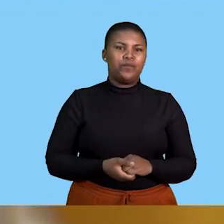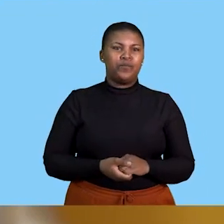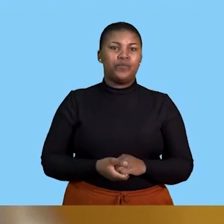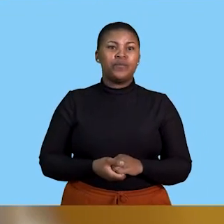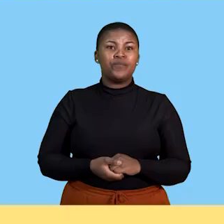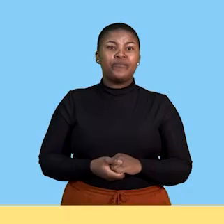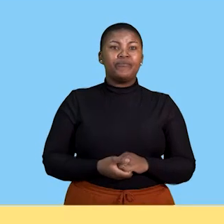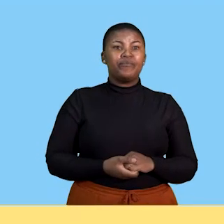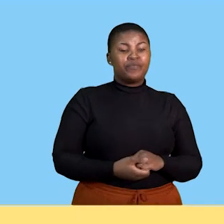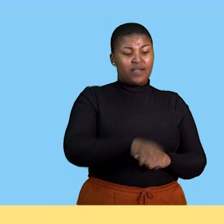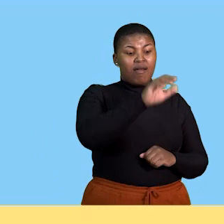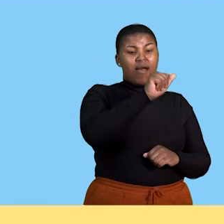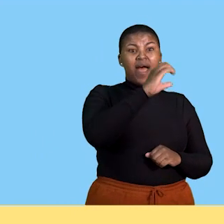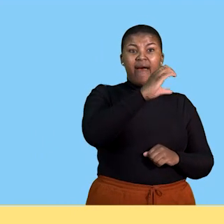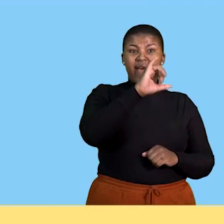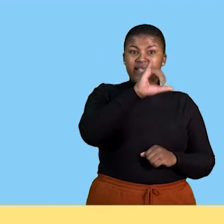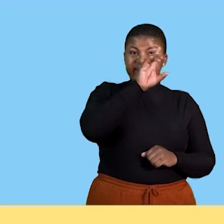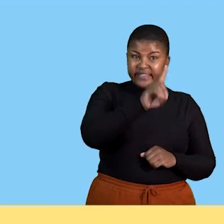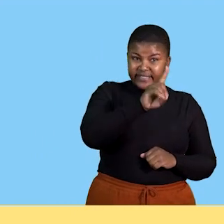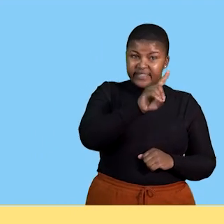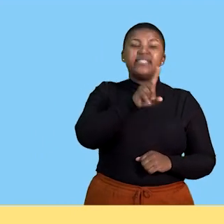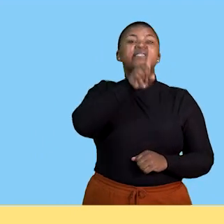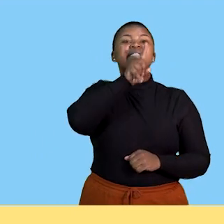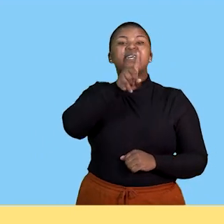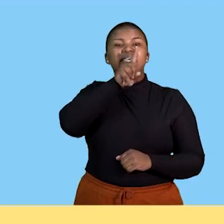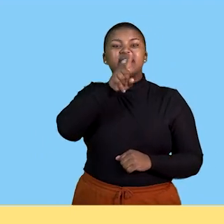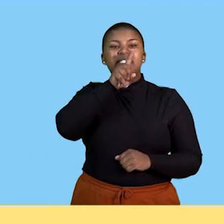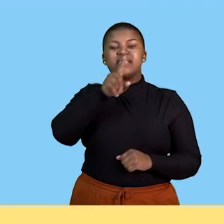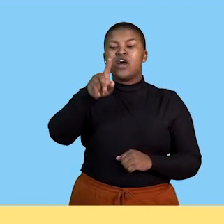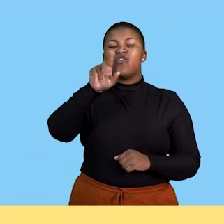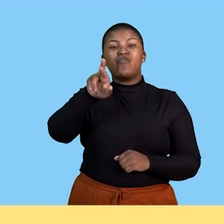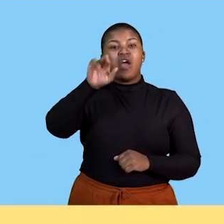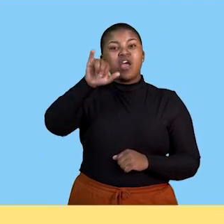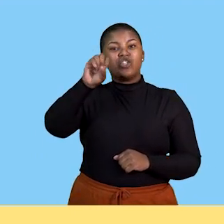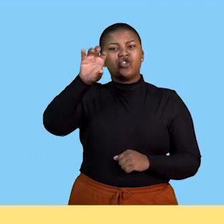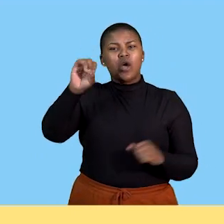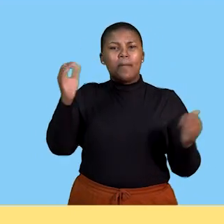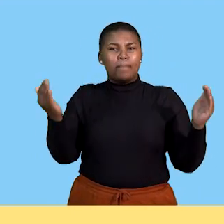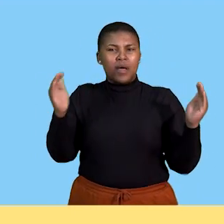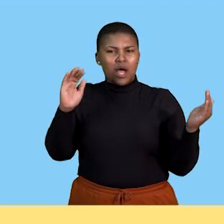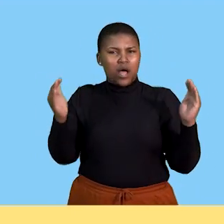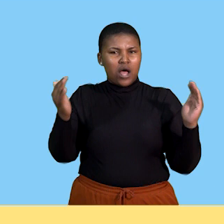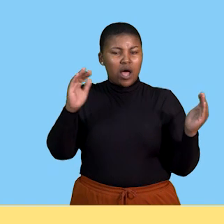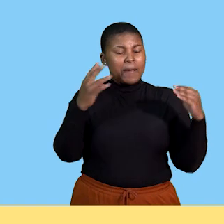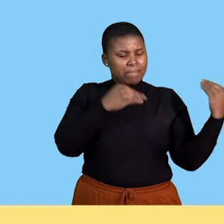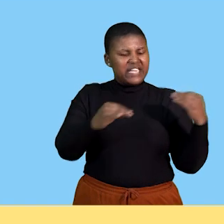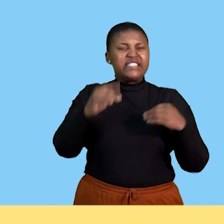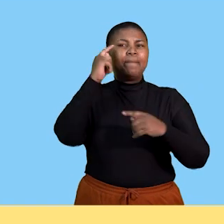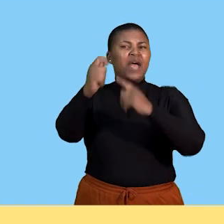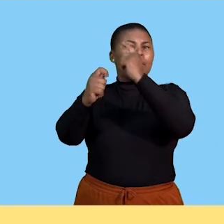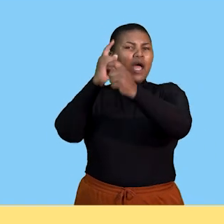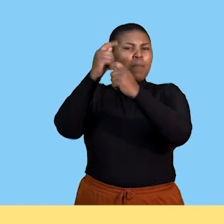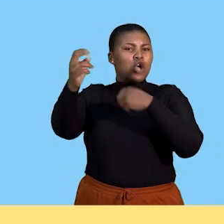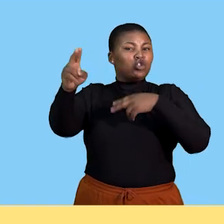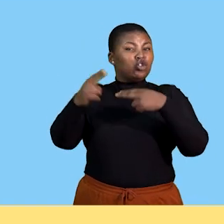The acid test ratio measures the ability of a business to settle its short-term debts without relying